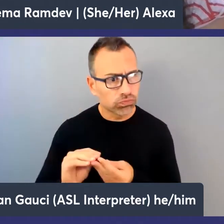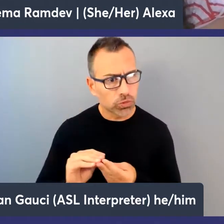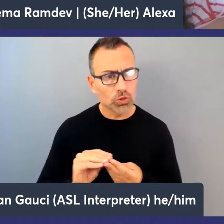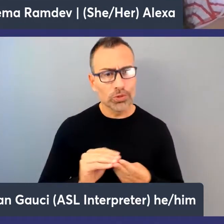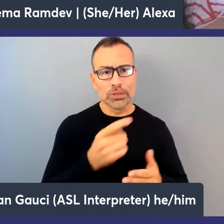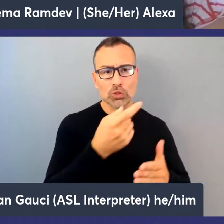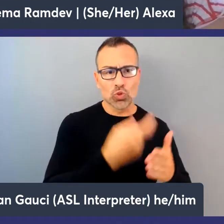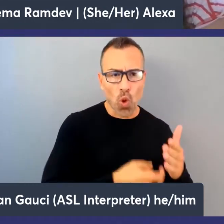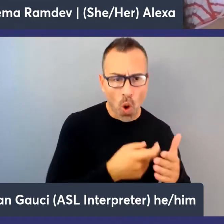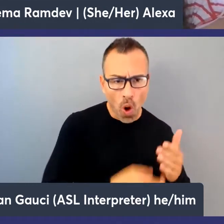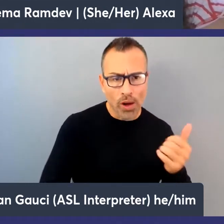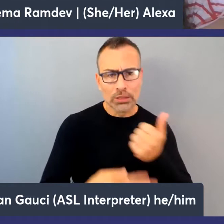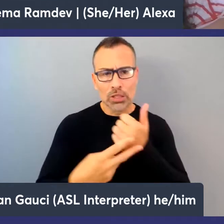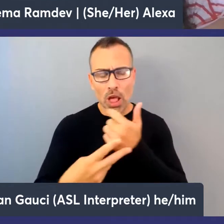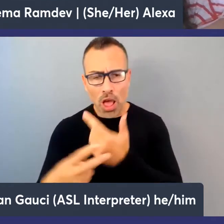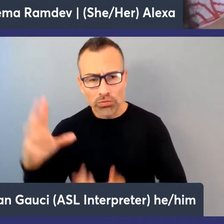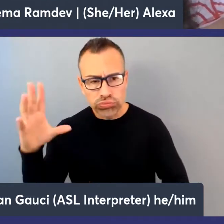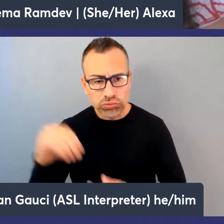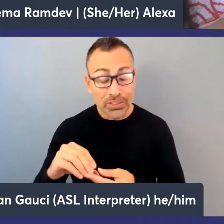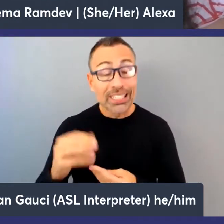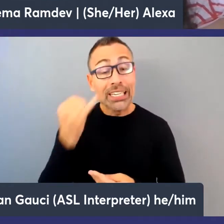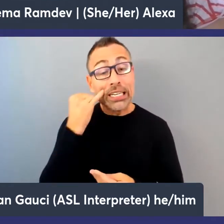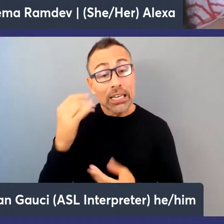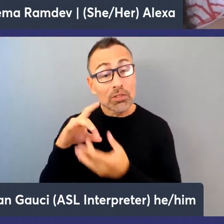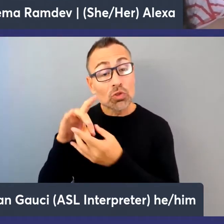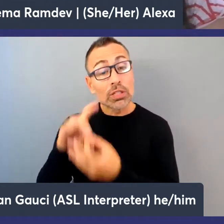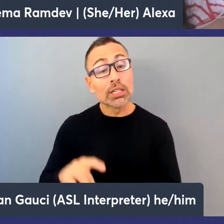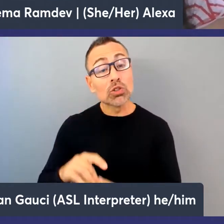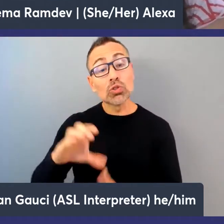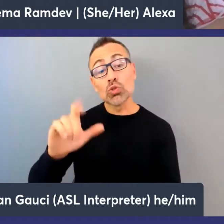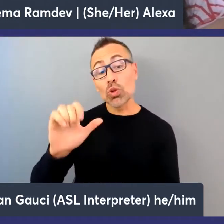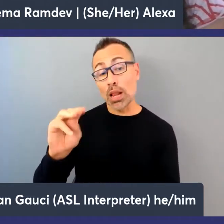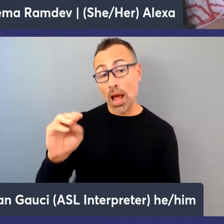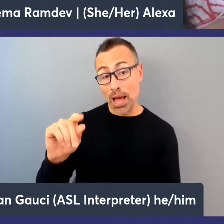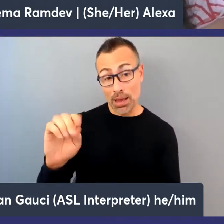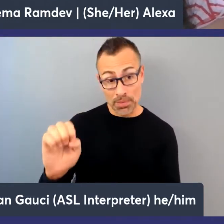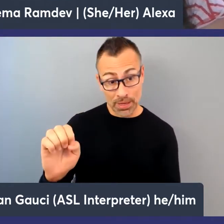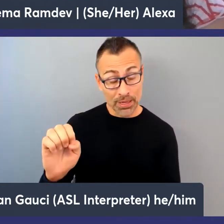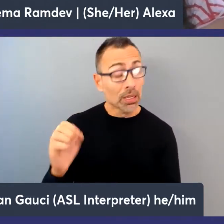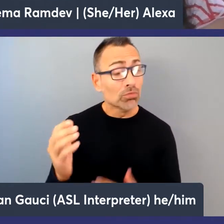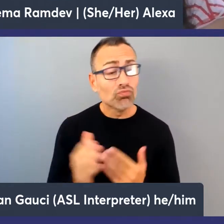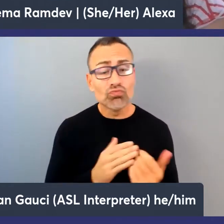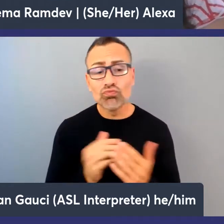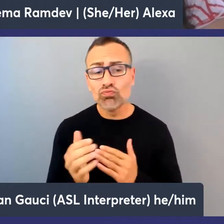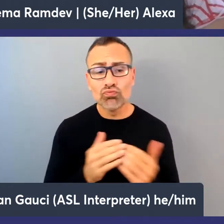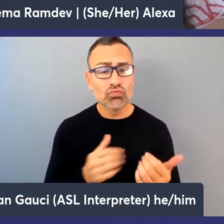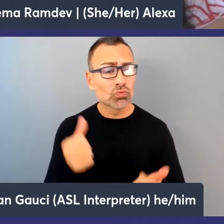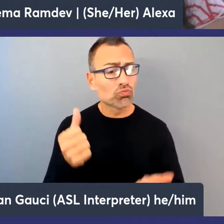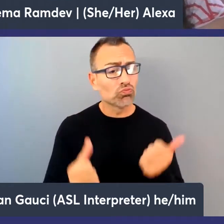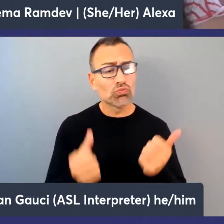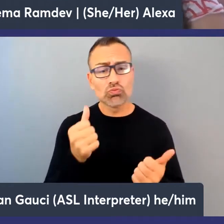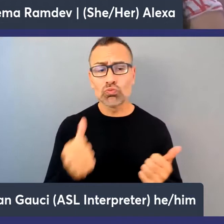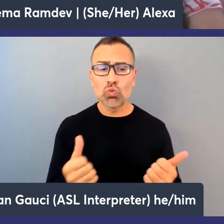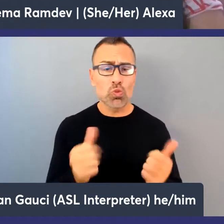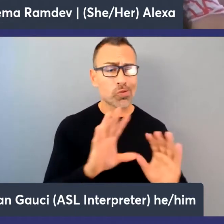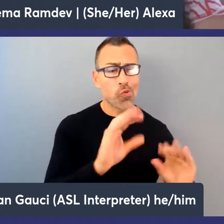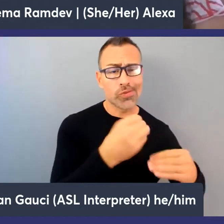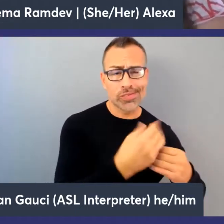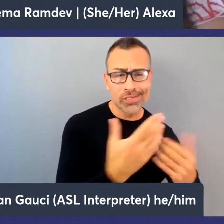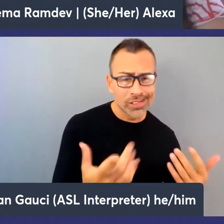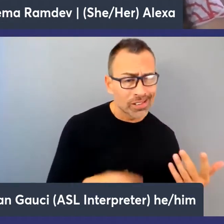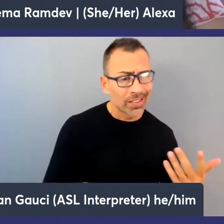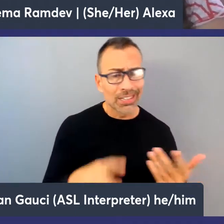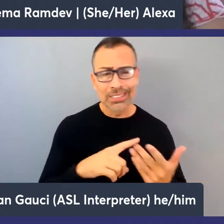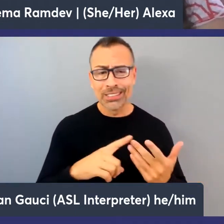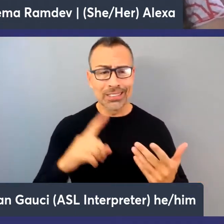to the climate. And there is no limitation in which vertical, which organization, researcher, government, commercial, anyone